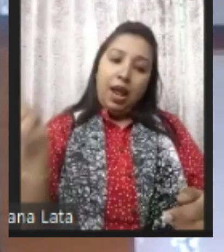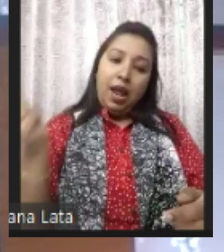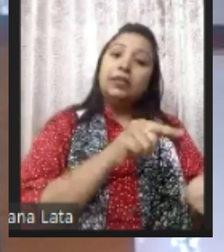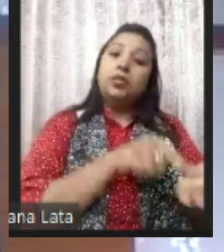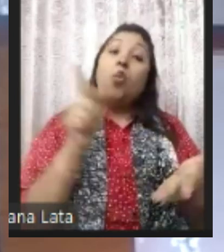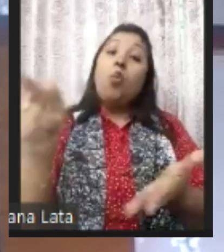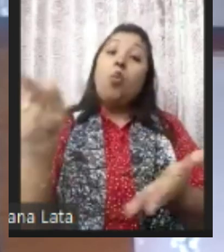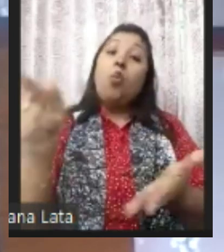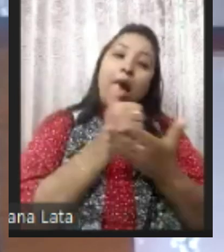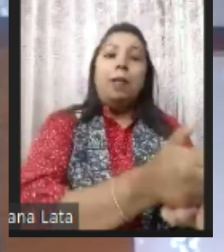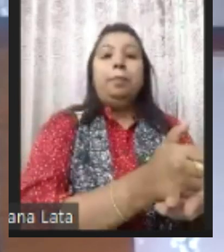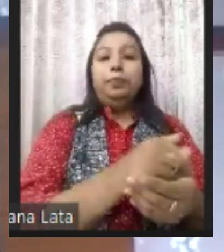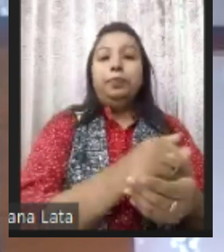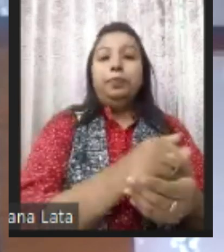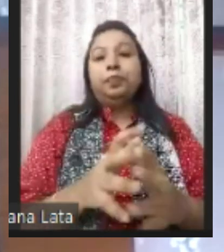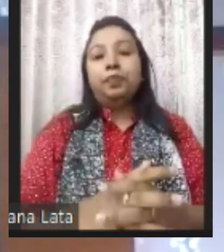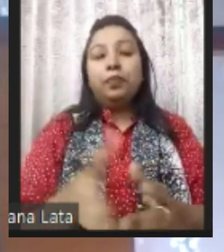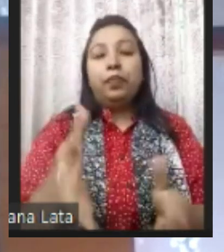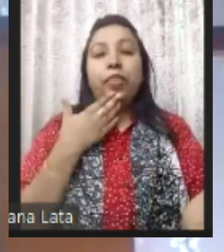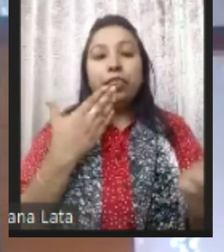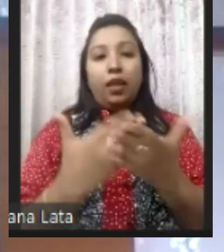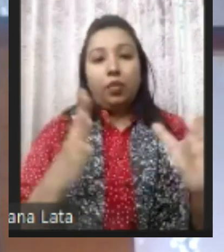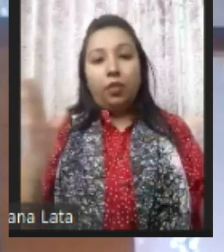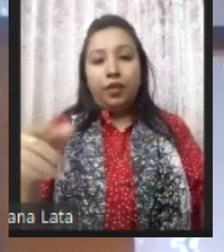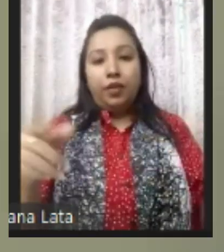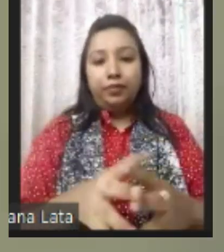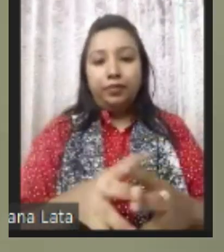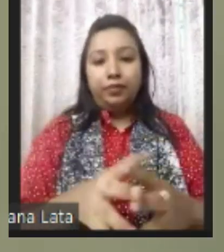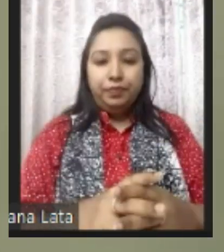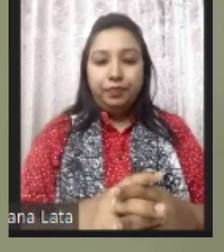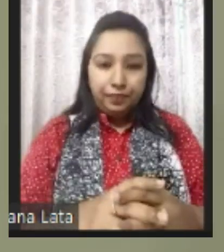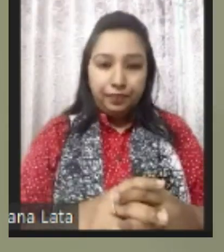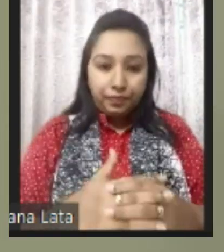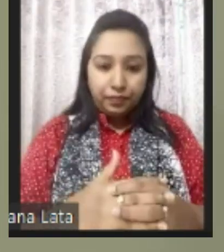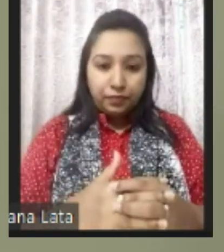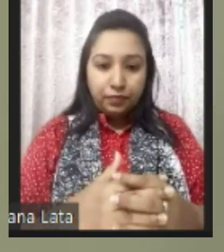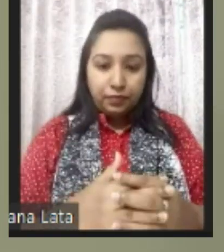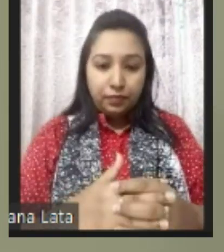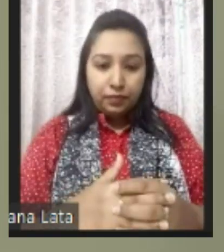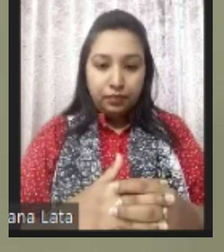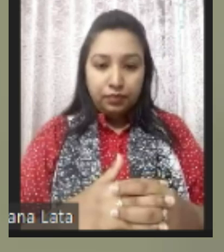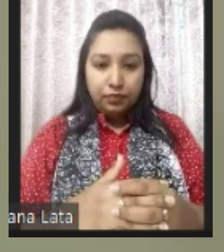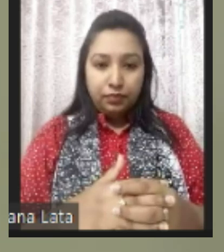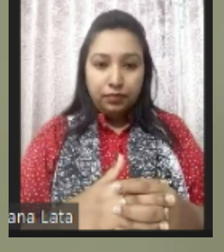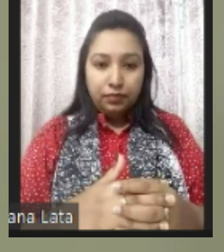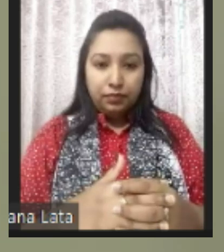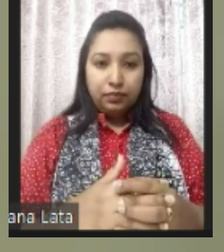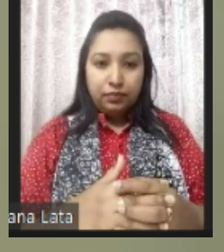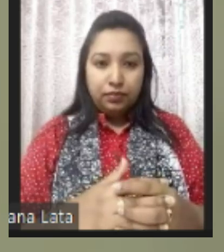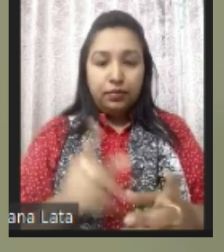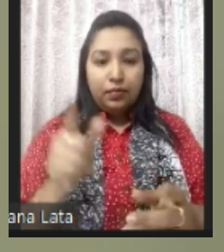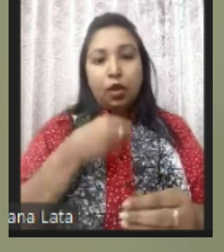Thank you very much for hearing me. Thank you, Mr. Hawk. I think many of the things that you talked